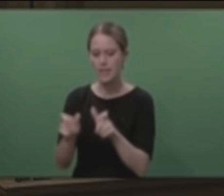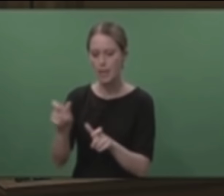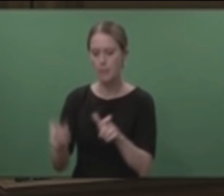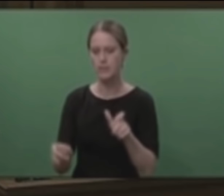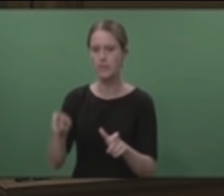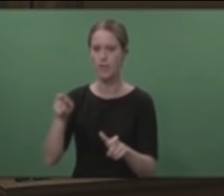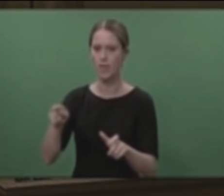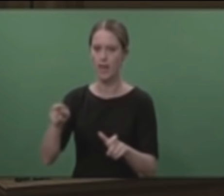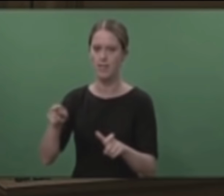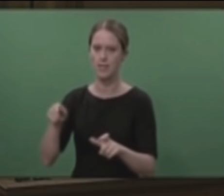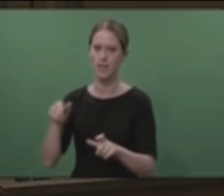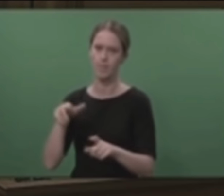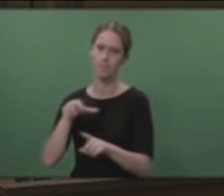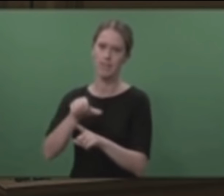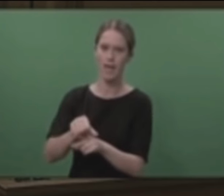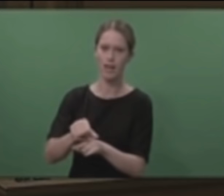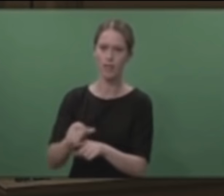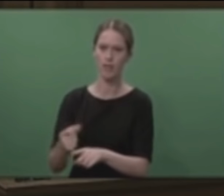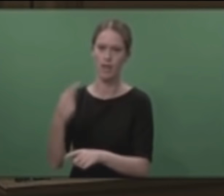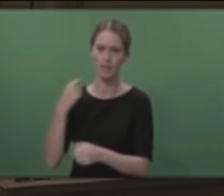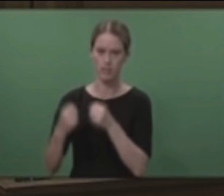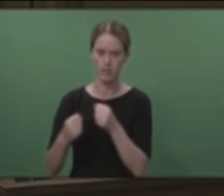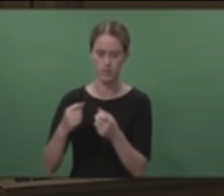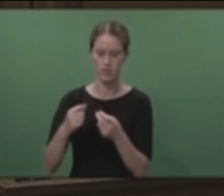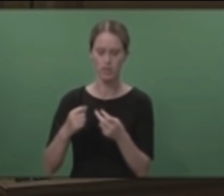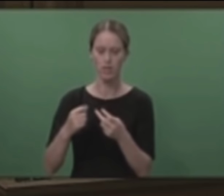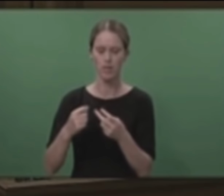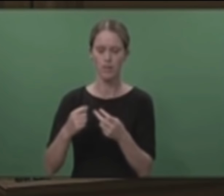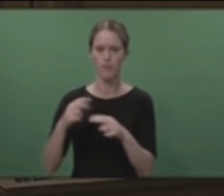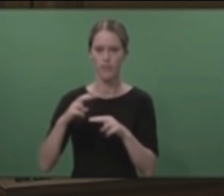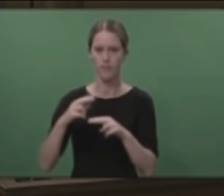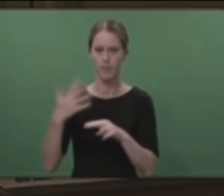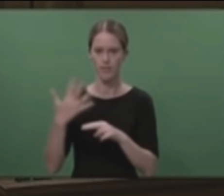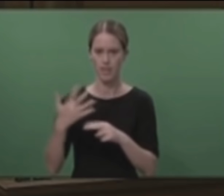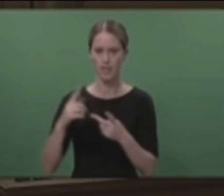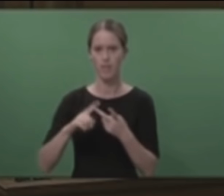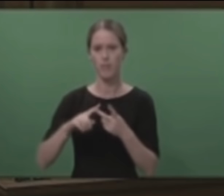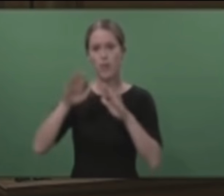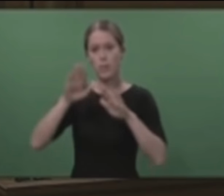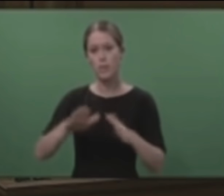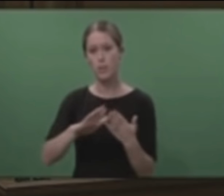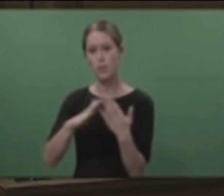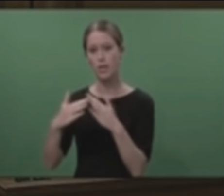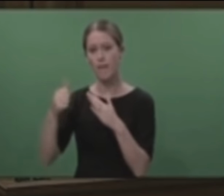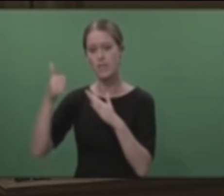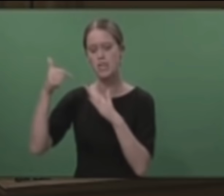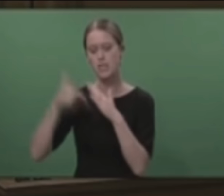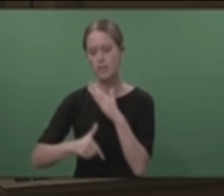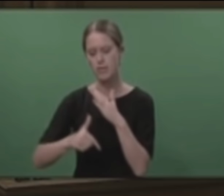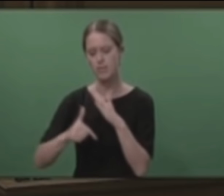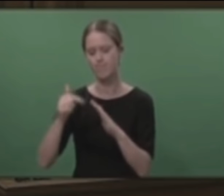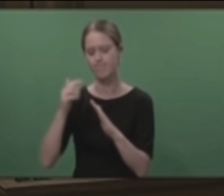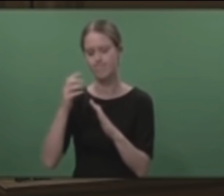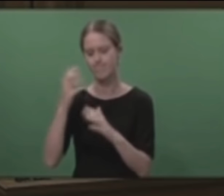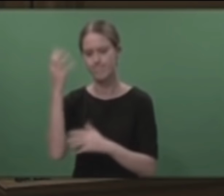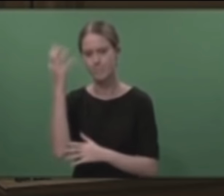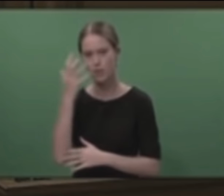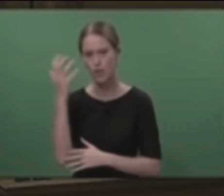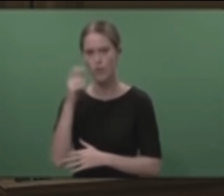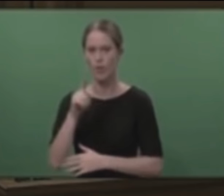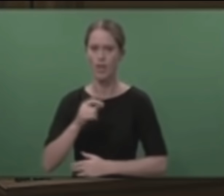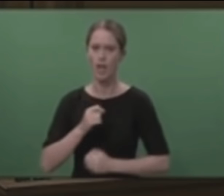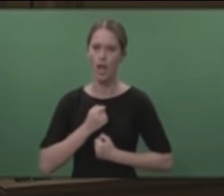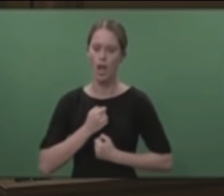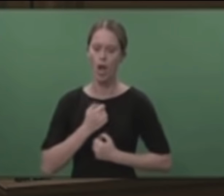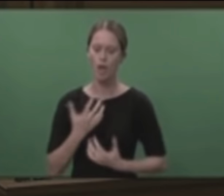15. The Muslim community in Christchurch and elsewhere have our deepest sympathies for their profound sense of loss